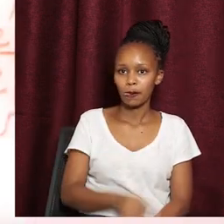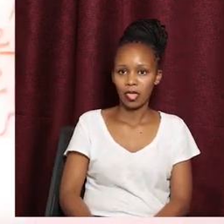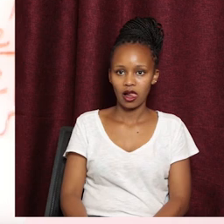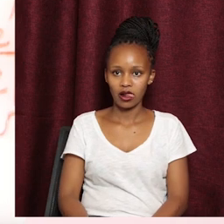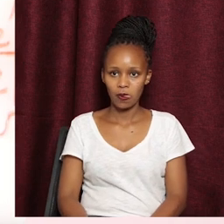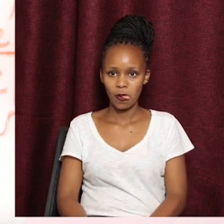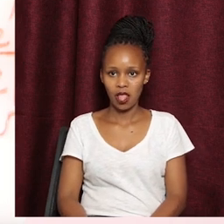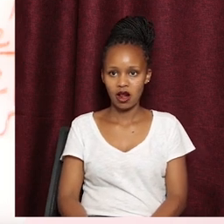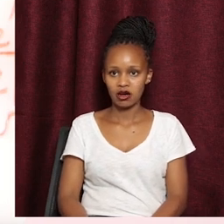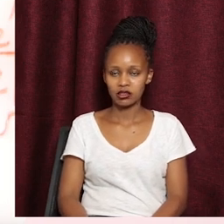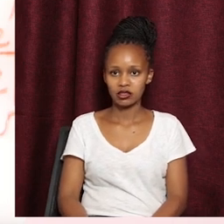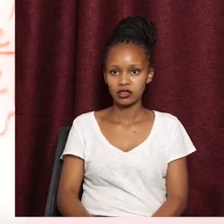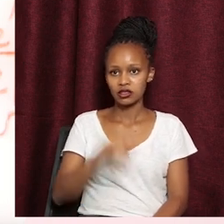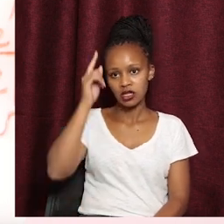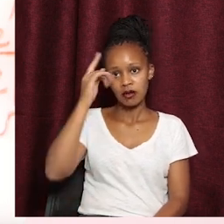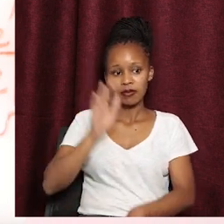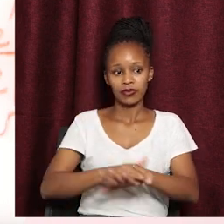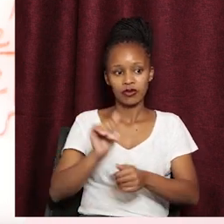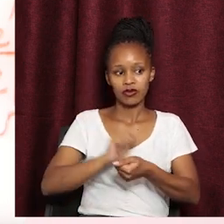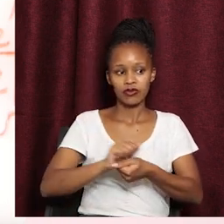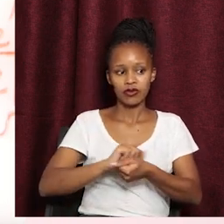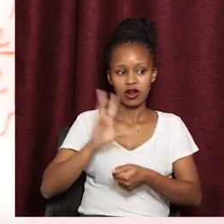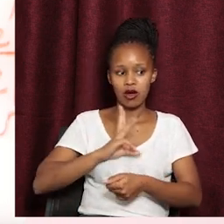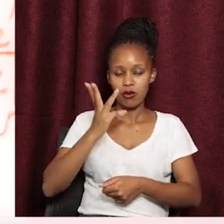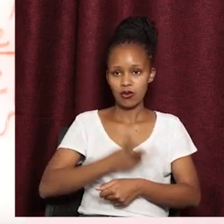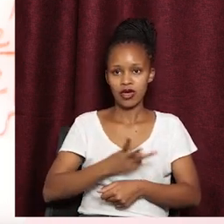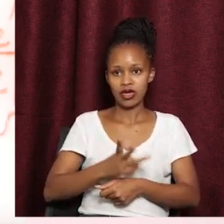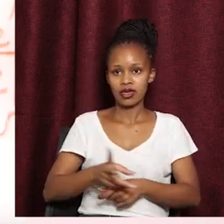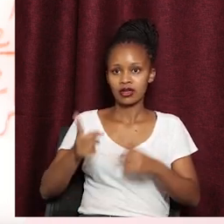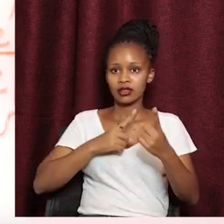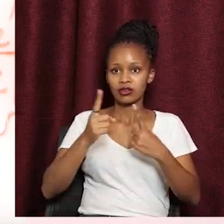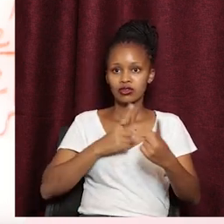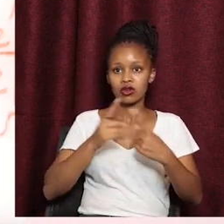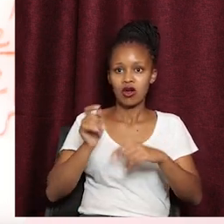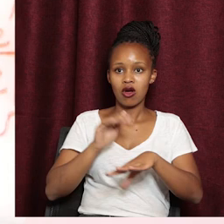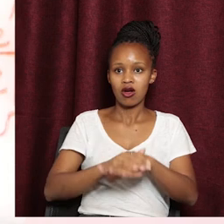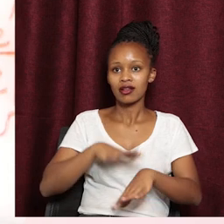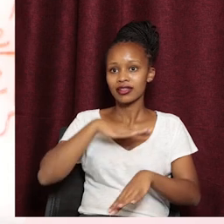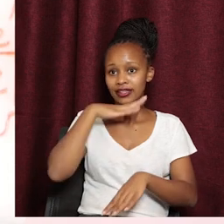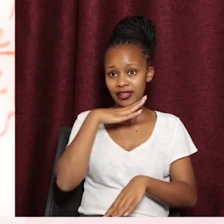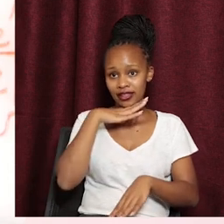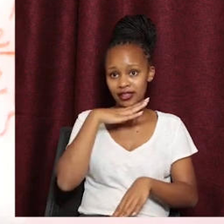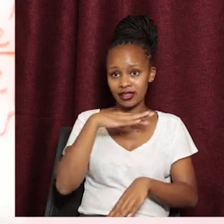Remember, on Good Friday, we reflected on the death of death.